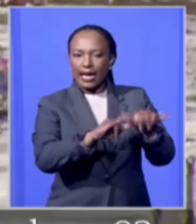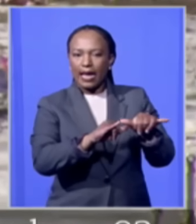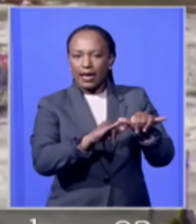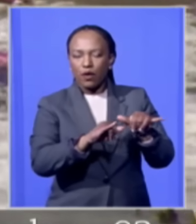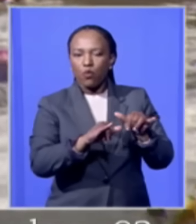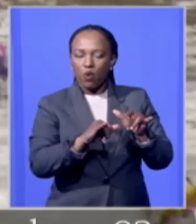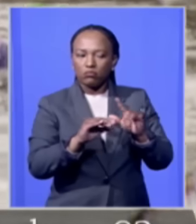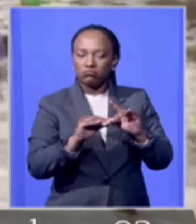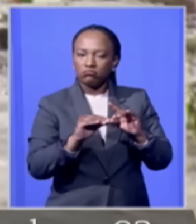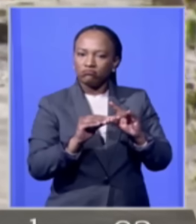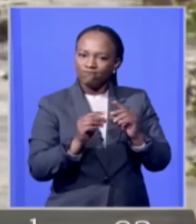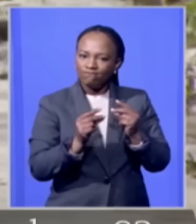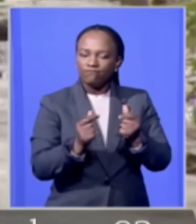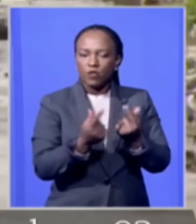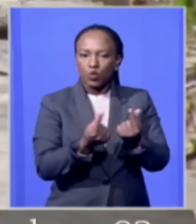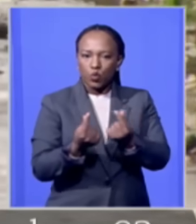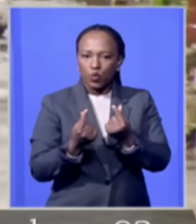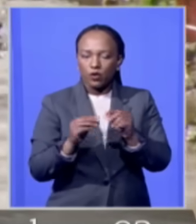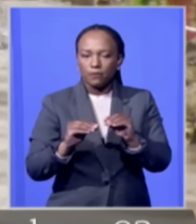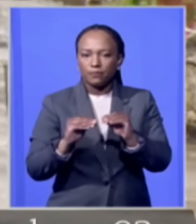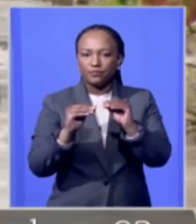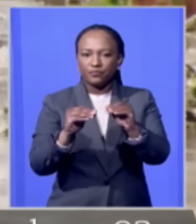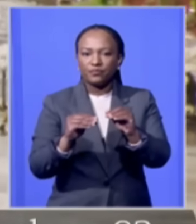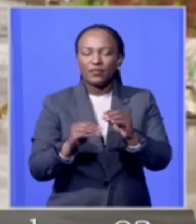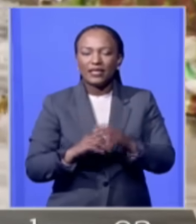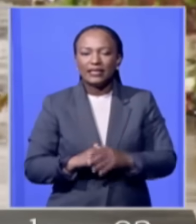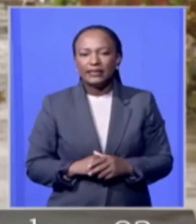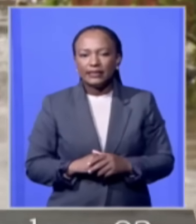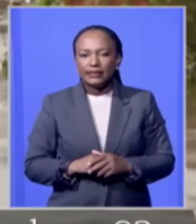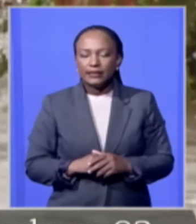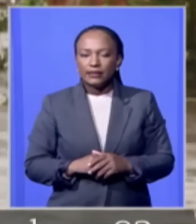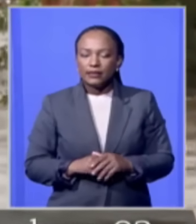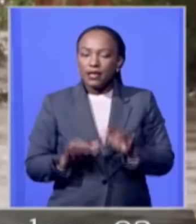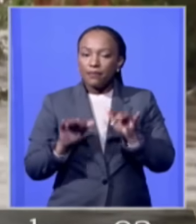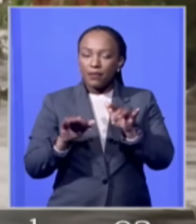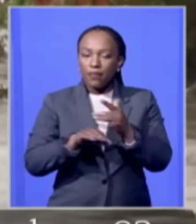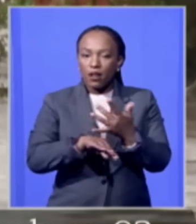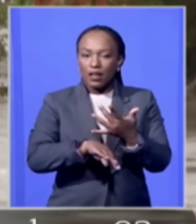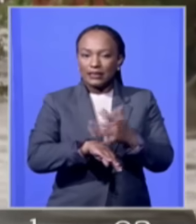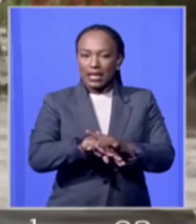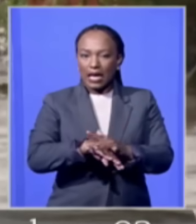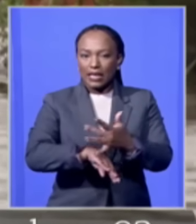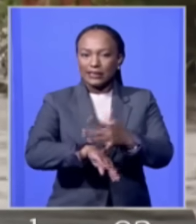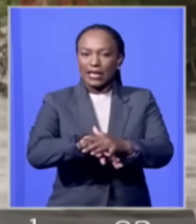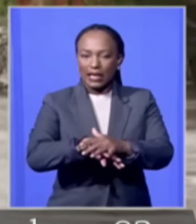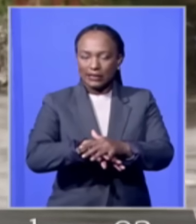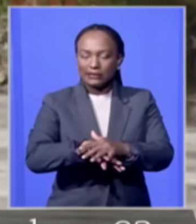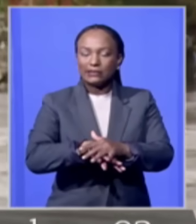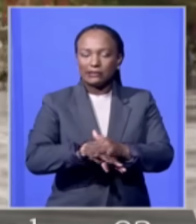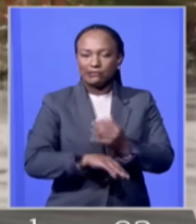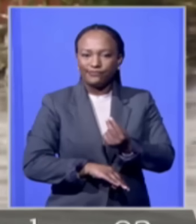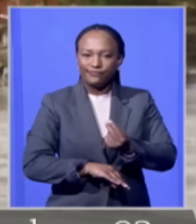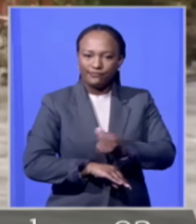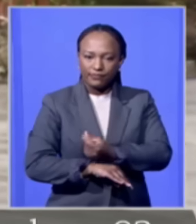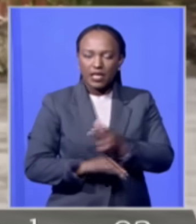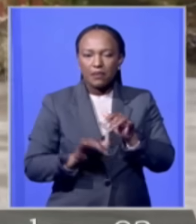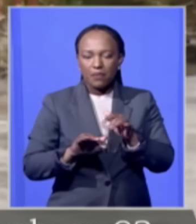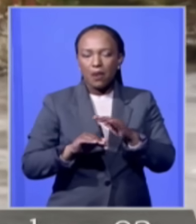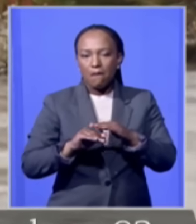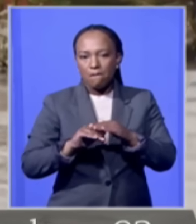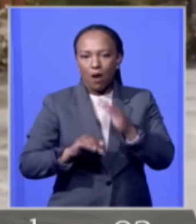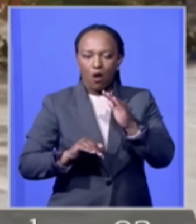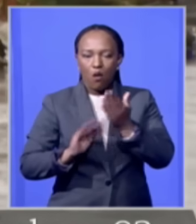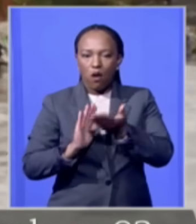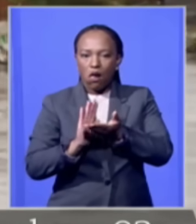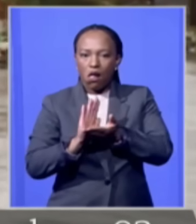are unfortunately still increasing. And we will update you with official figures